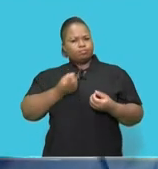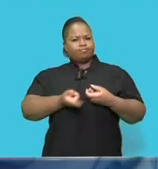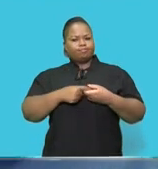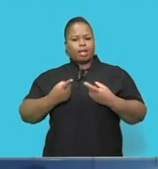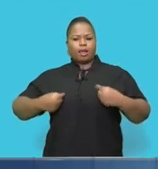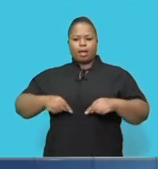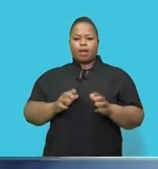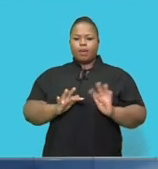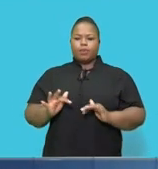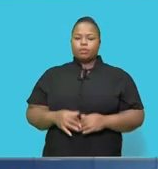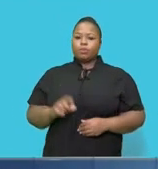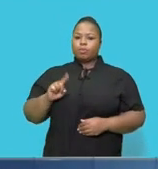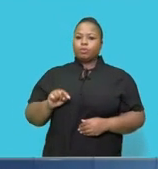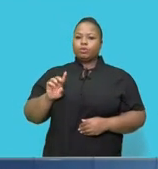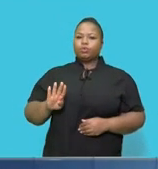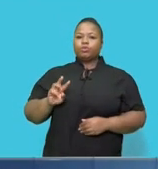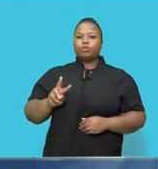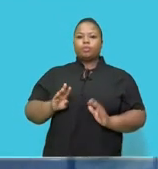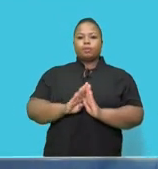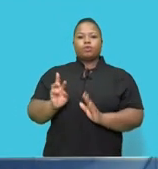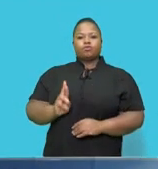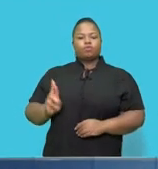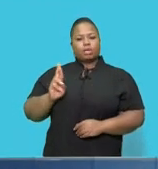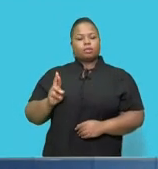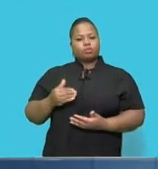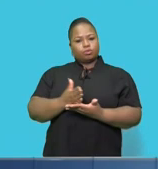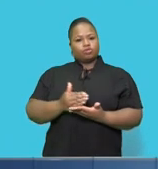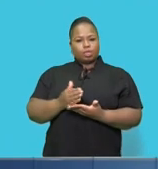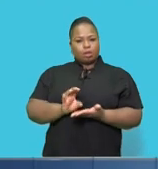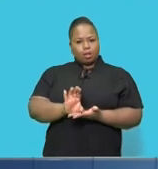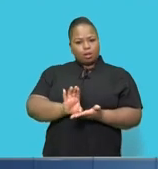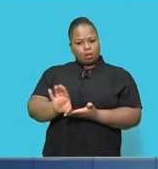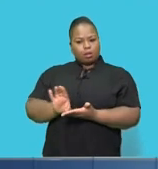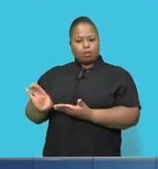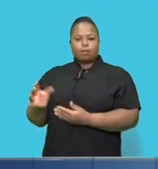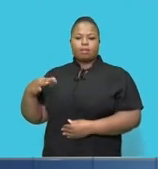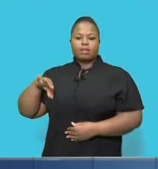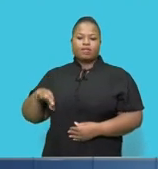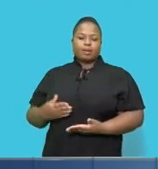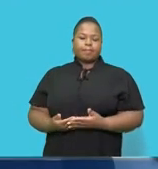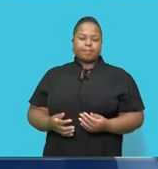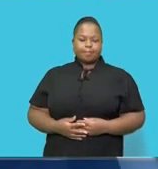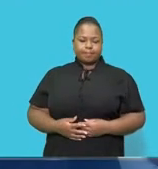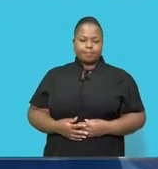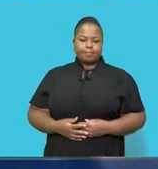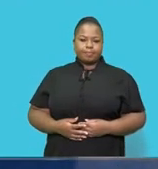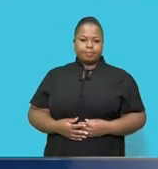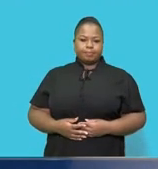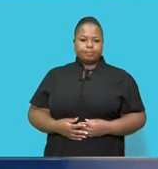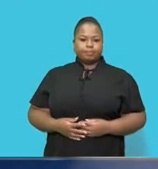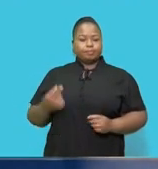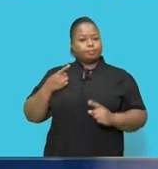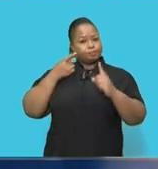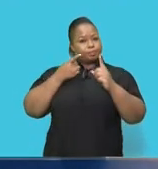into this 1.2 billion that we are putting on the table to be able to make sure that they can be part of this process. Injongo